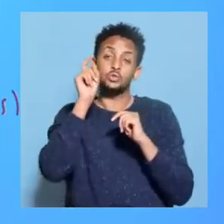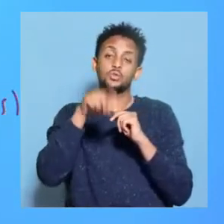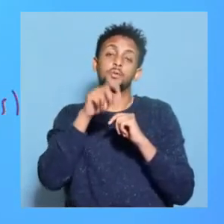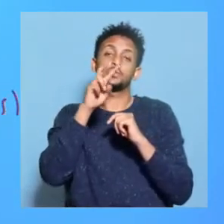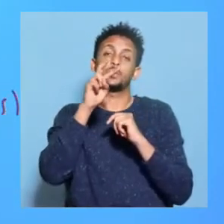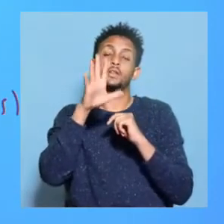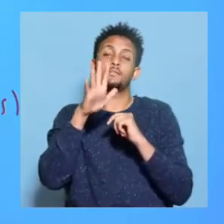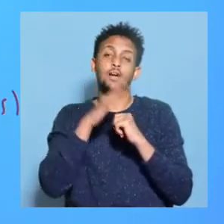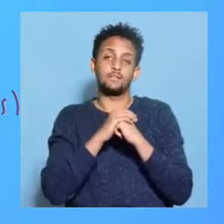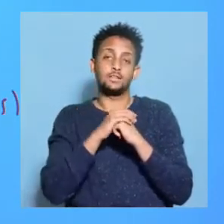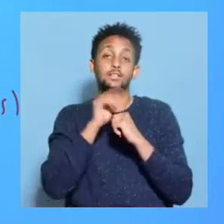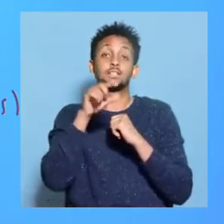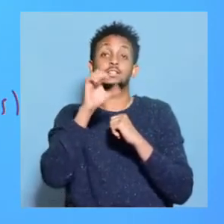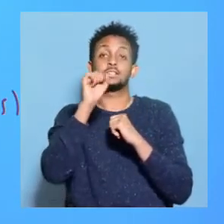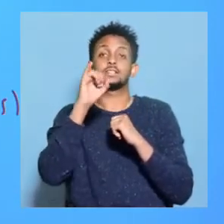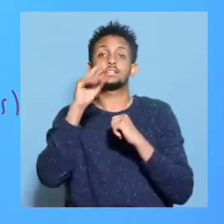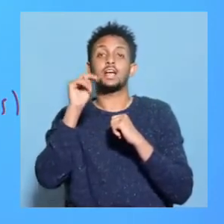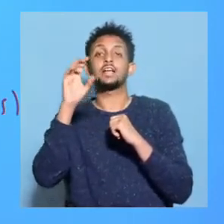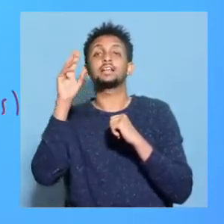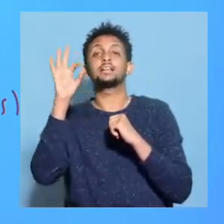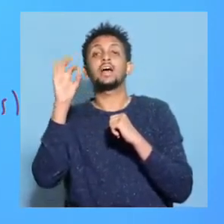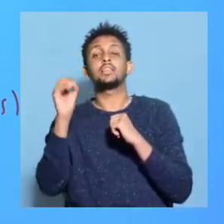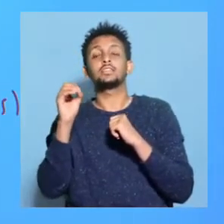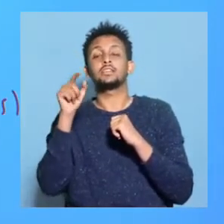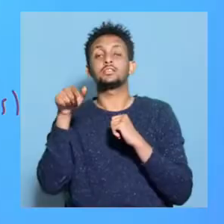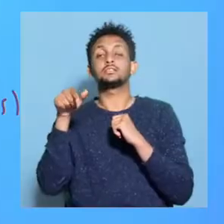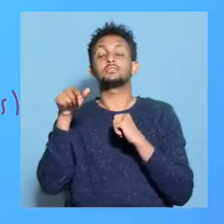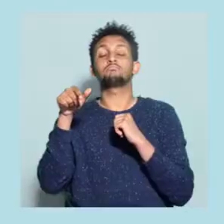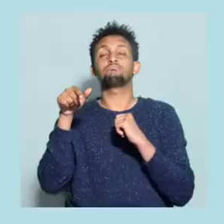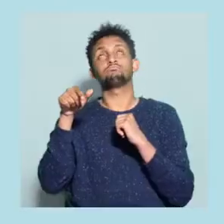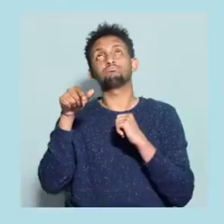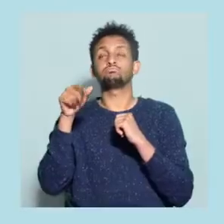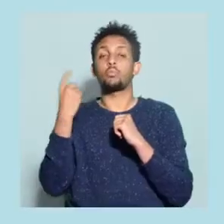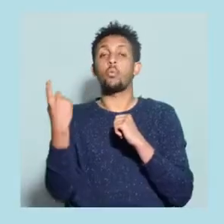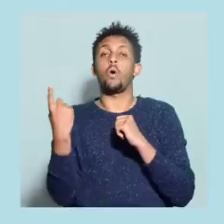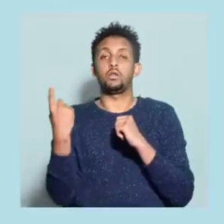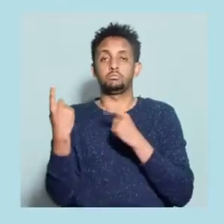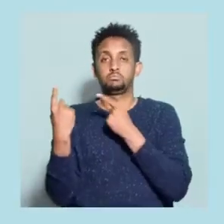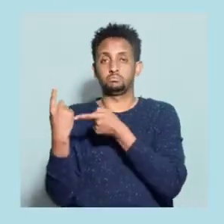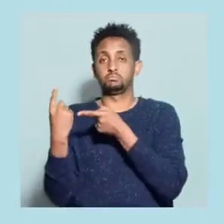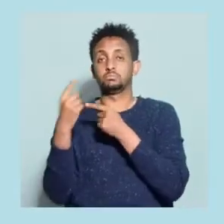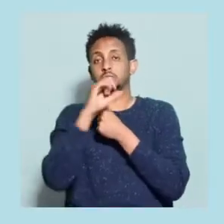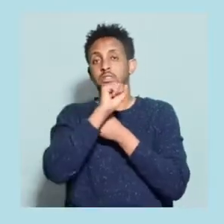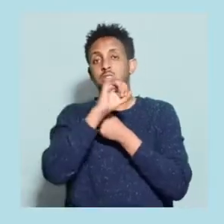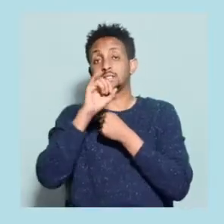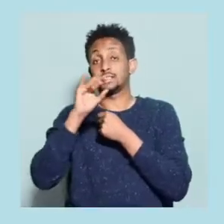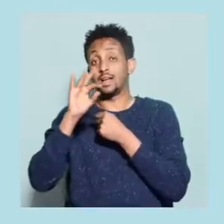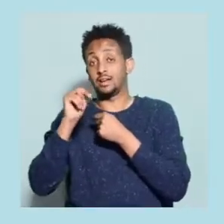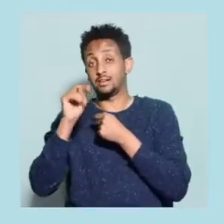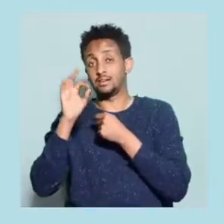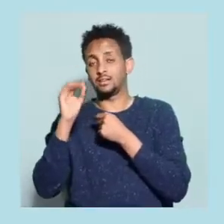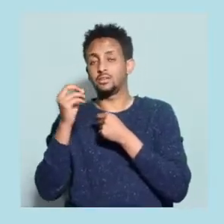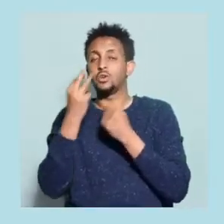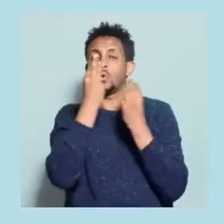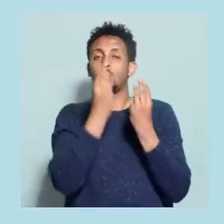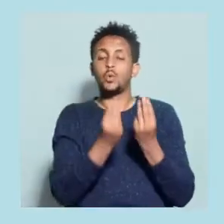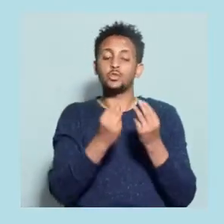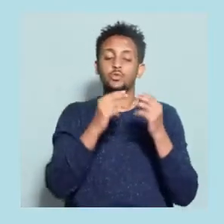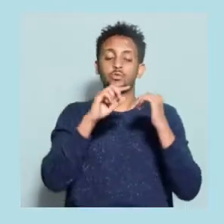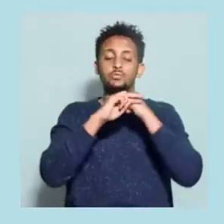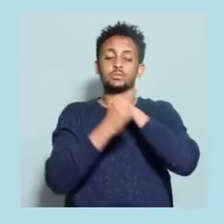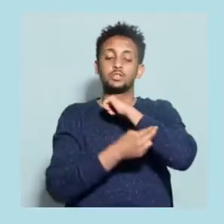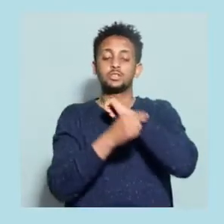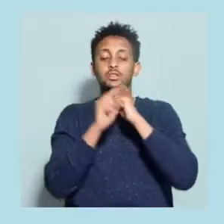times 25 sine 90. Sine 90 is actually is 1. Sine 90 is 1. Therefore, weight of the bridge